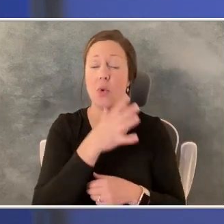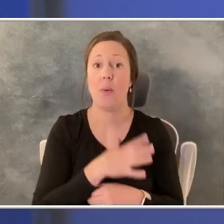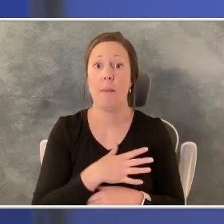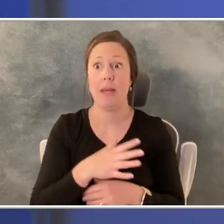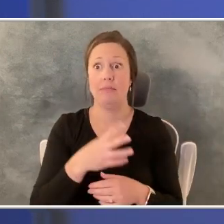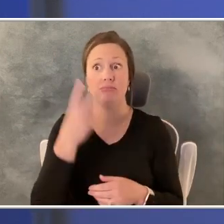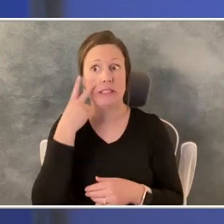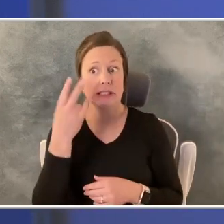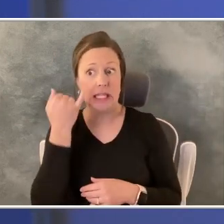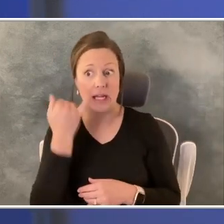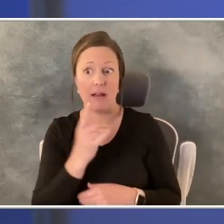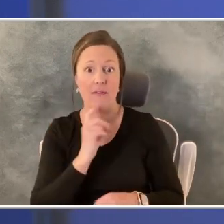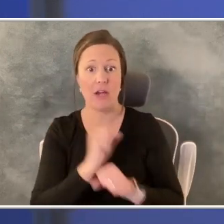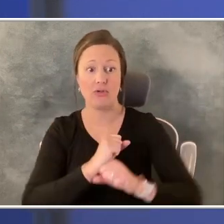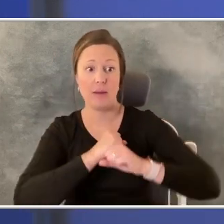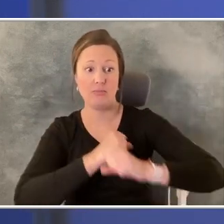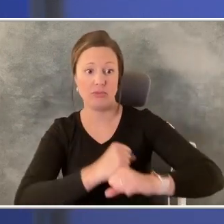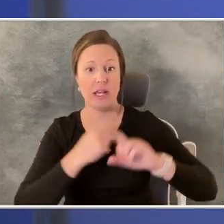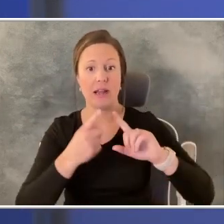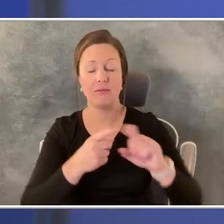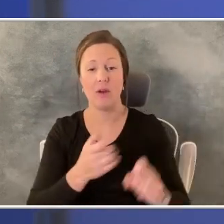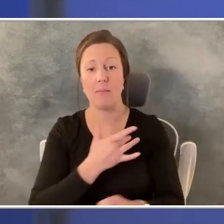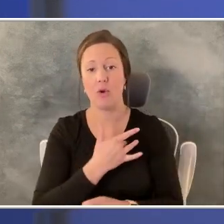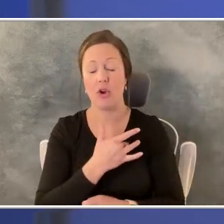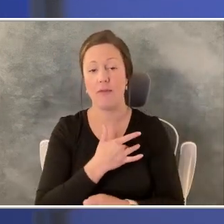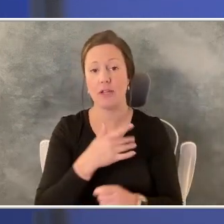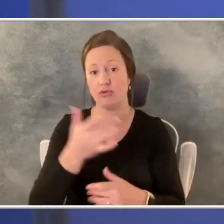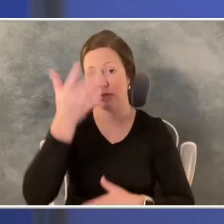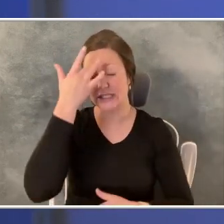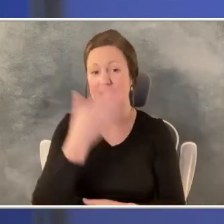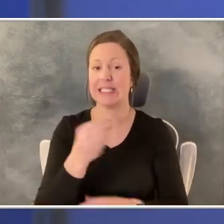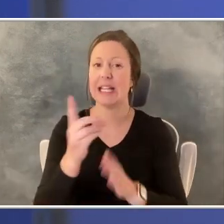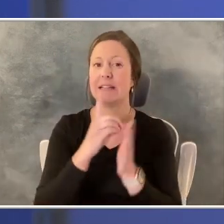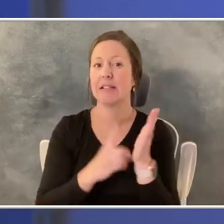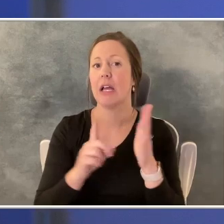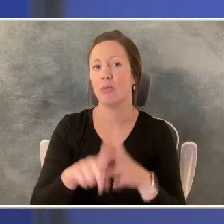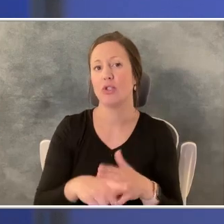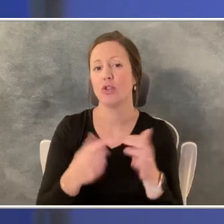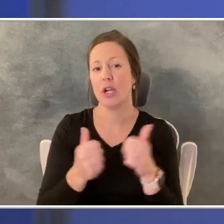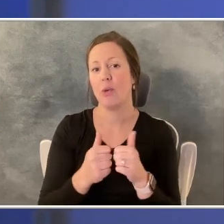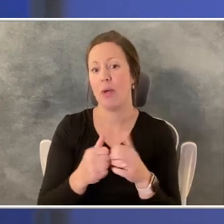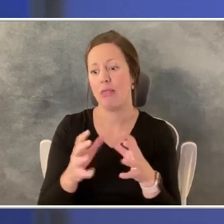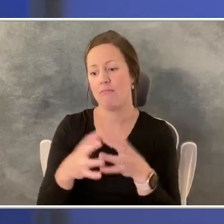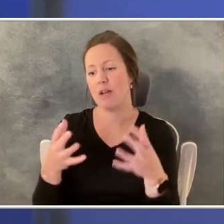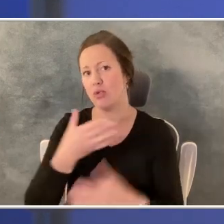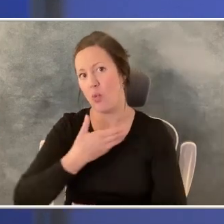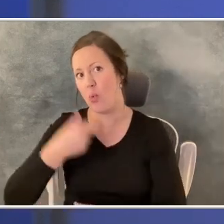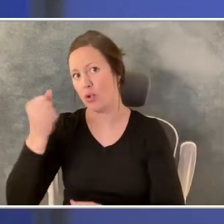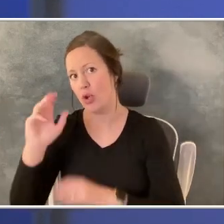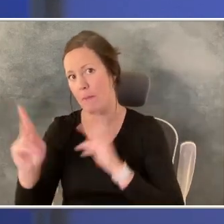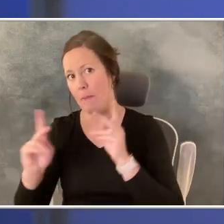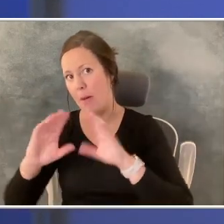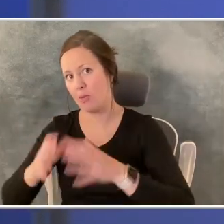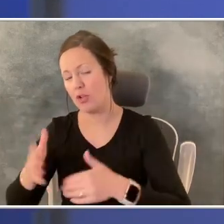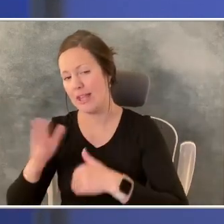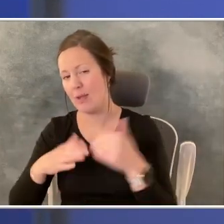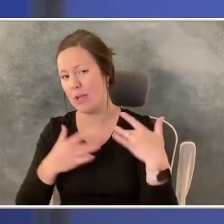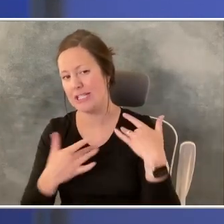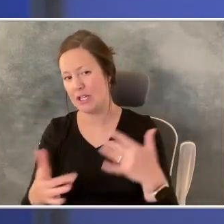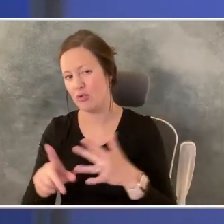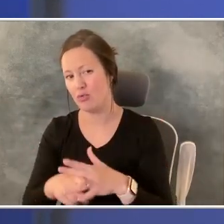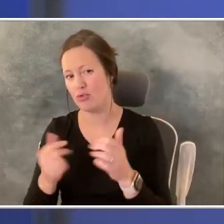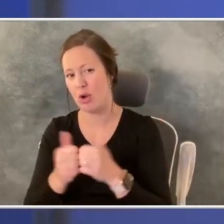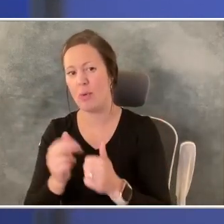for cardiovascular disease. And the design was starting with a much older population than we tend to start hormone therapy. The average age was